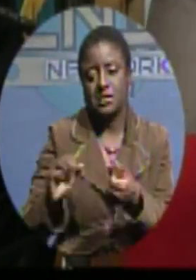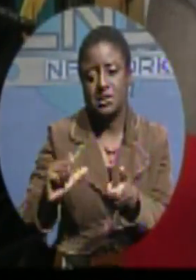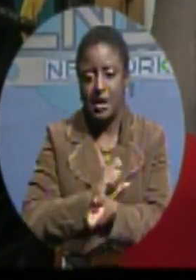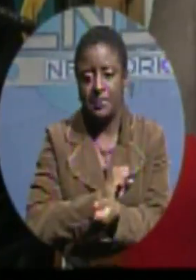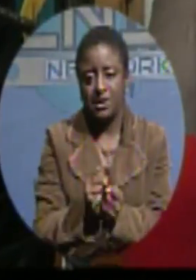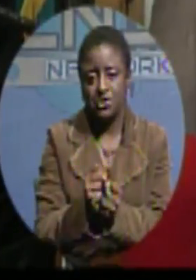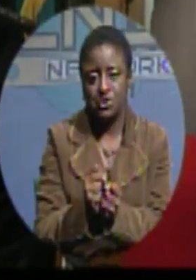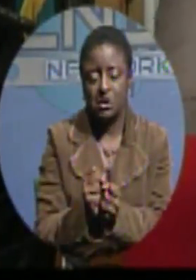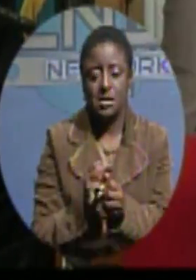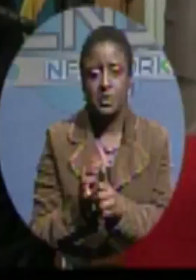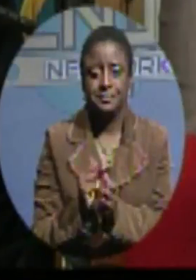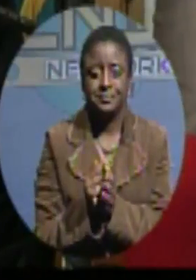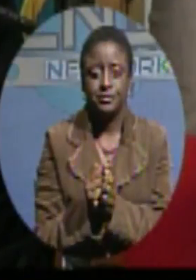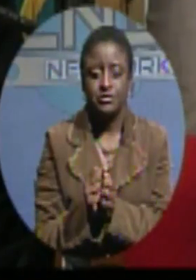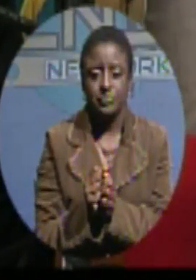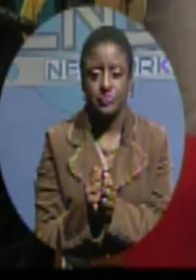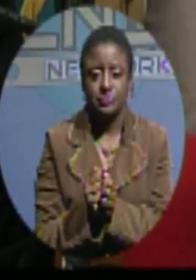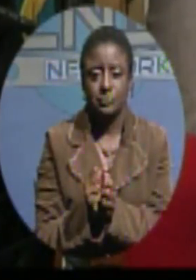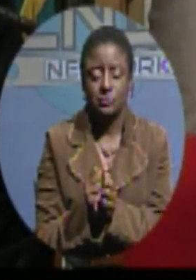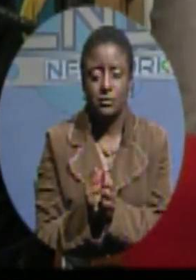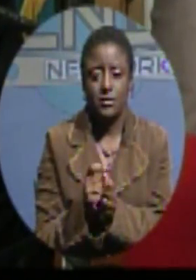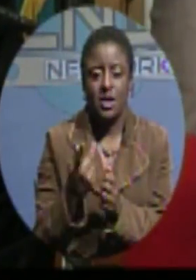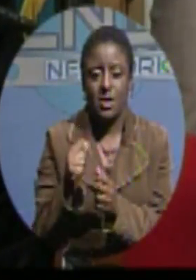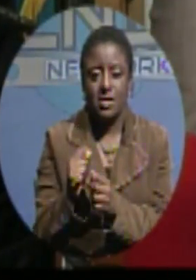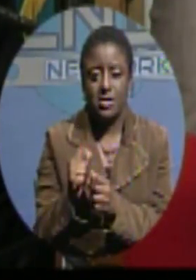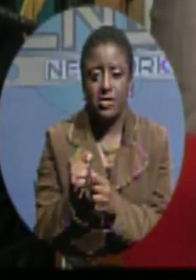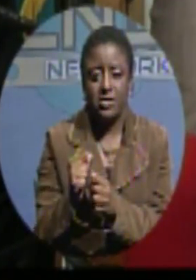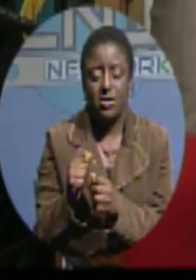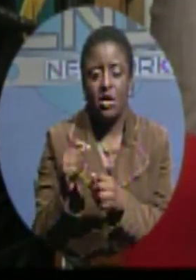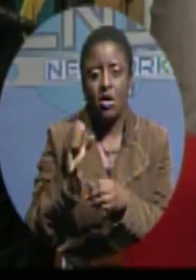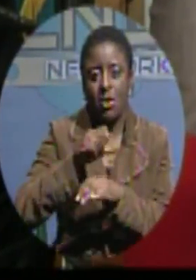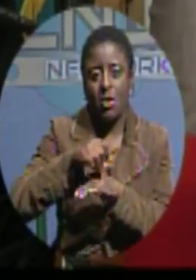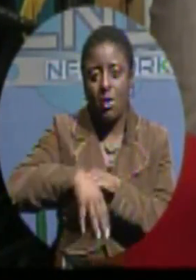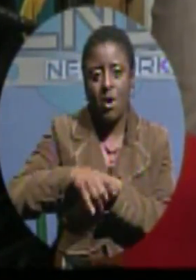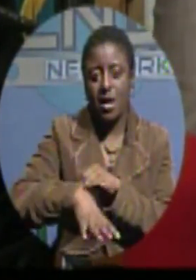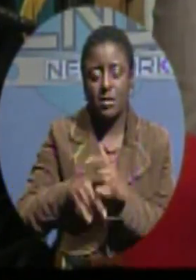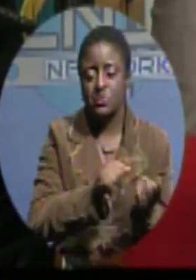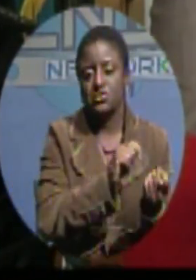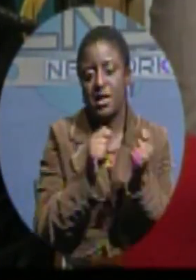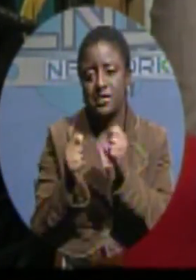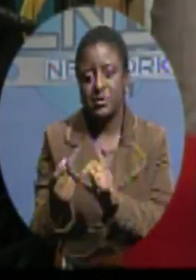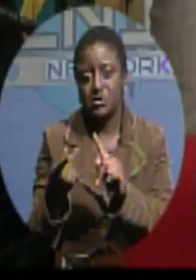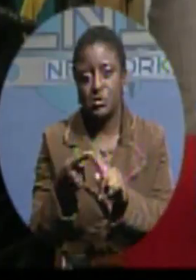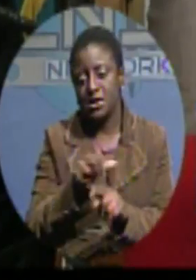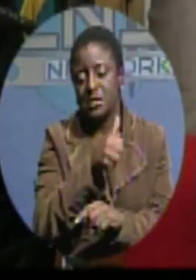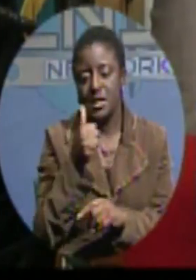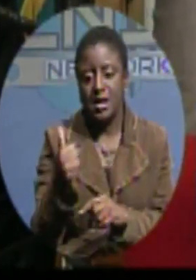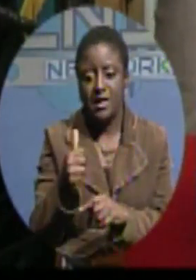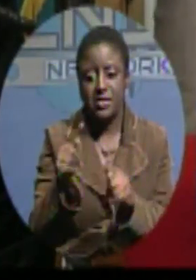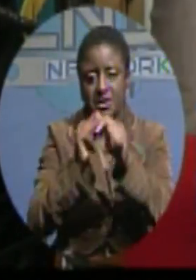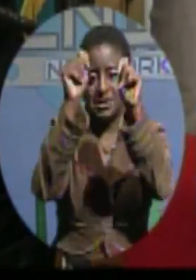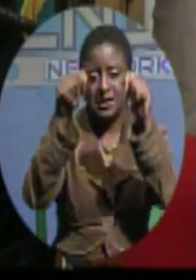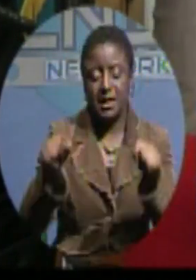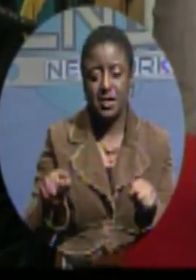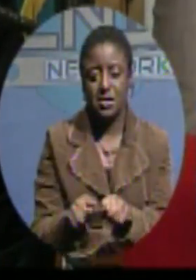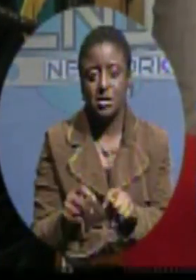was carried out, and the skimmed oil was transferred to another holding tank. 2 aerial assessments have been